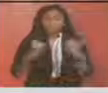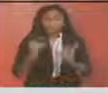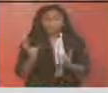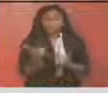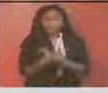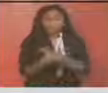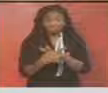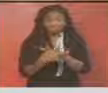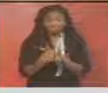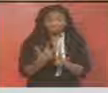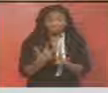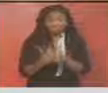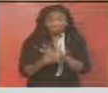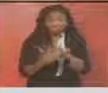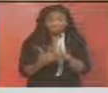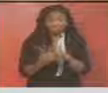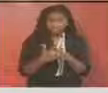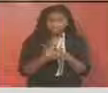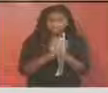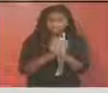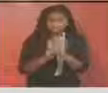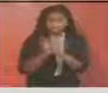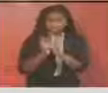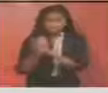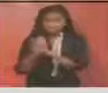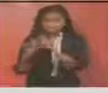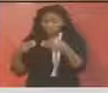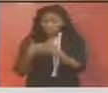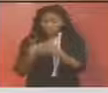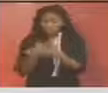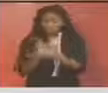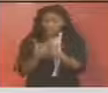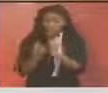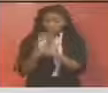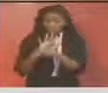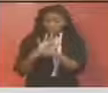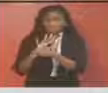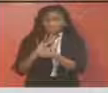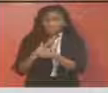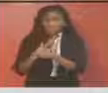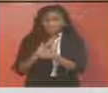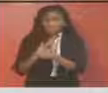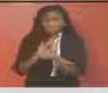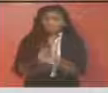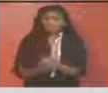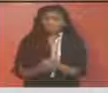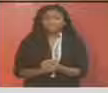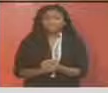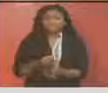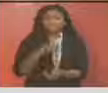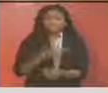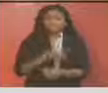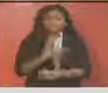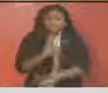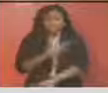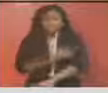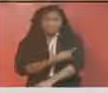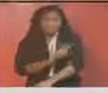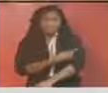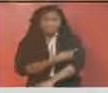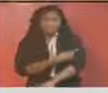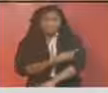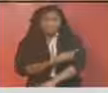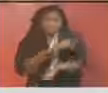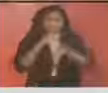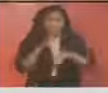against these variants, the vaccines are not as good as preventing in preventing disease altogether, the evidence suggests